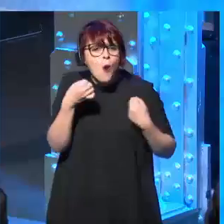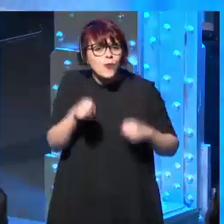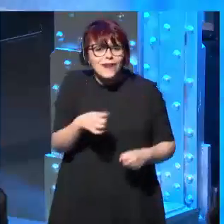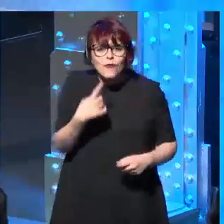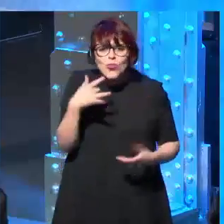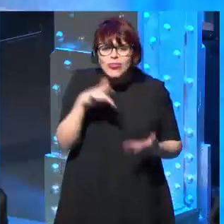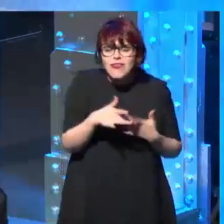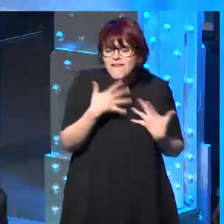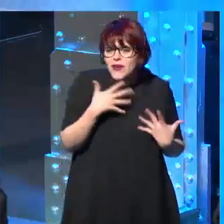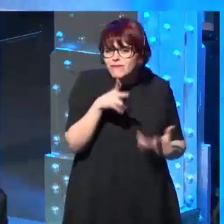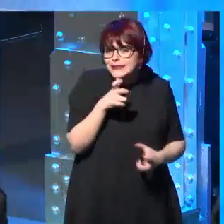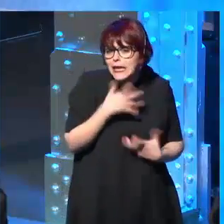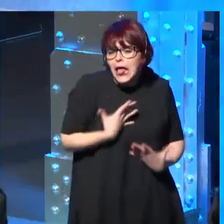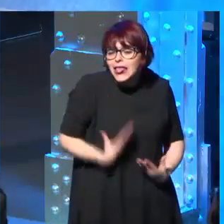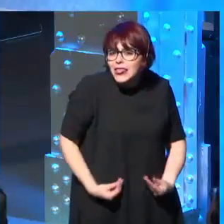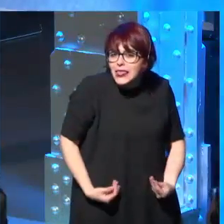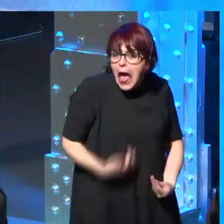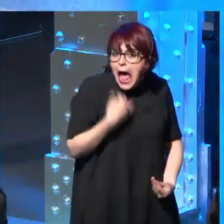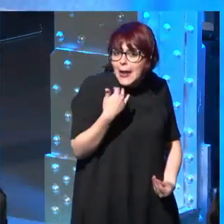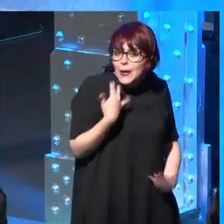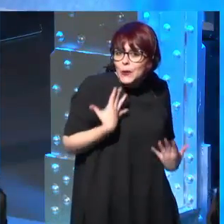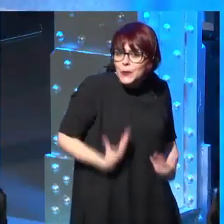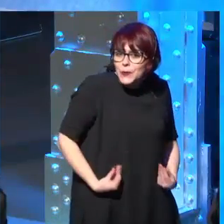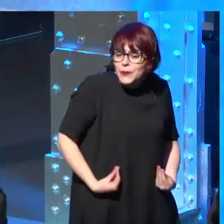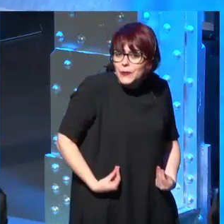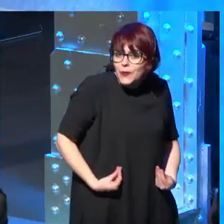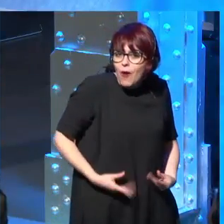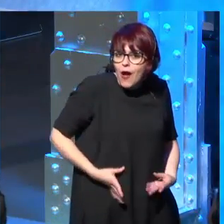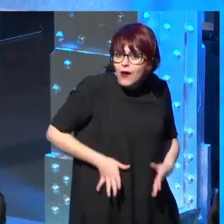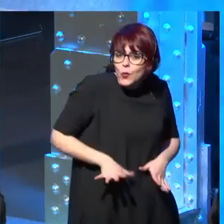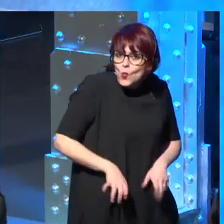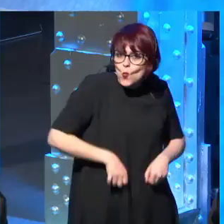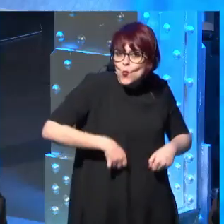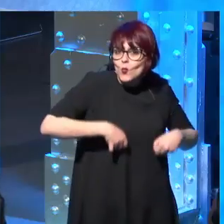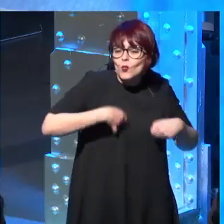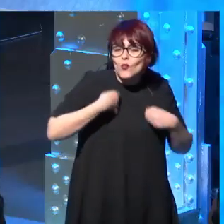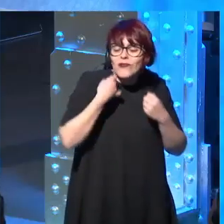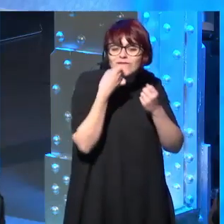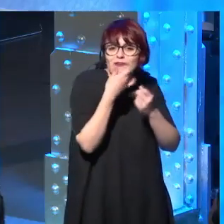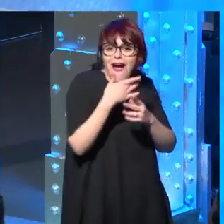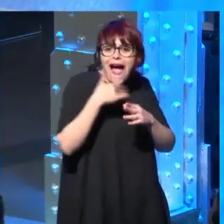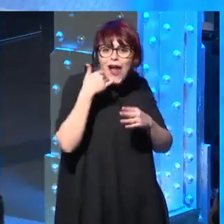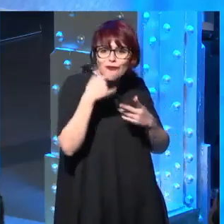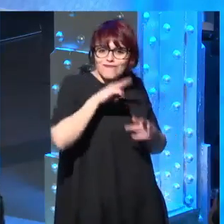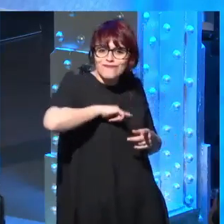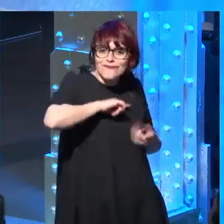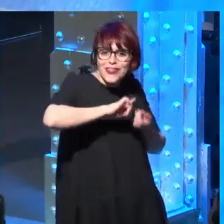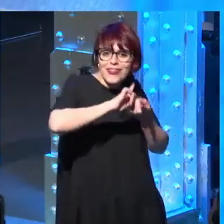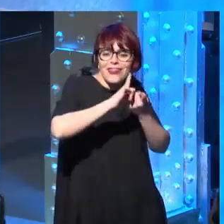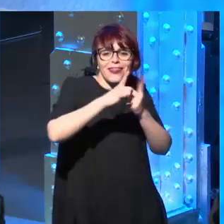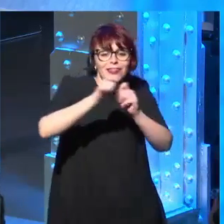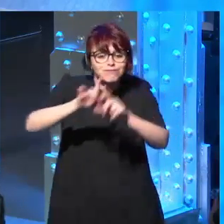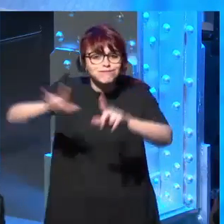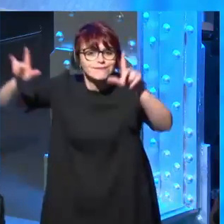my mood immediately changes in a good museum, and Prado is such a good museum, and the collection is so